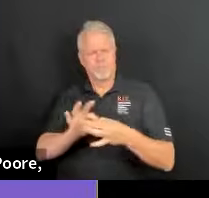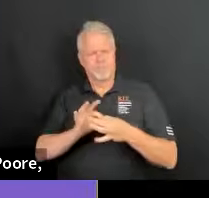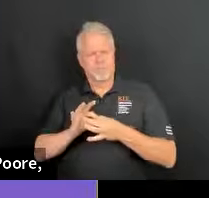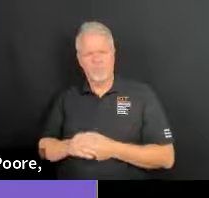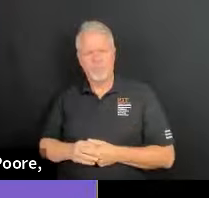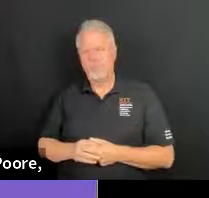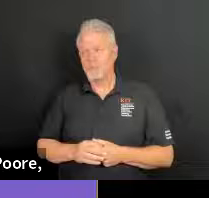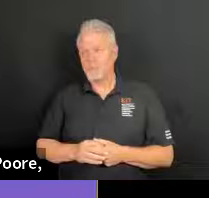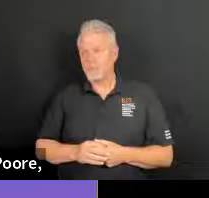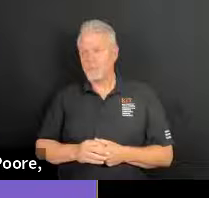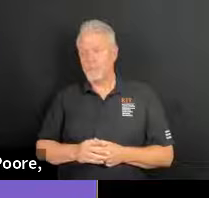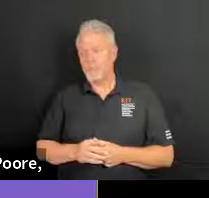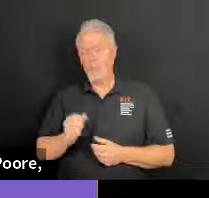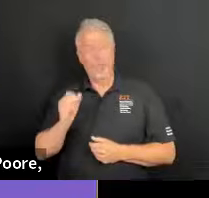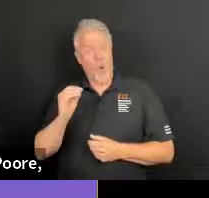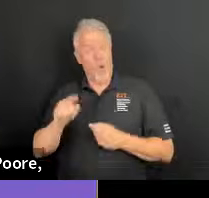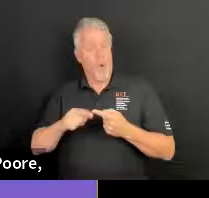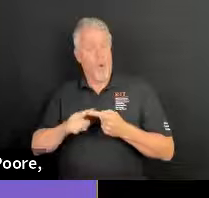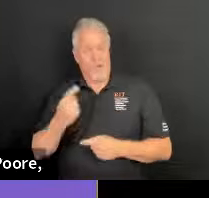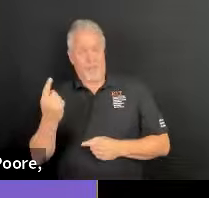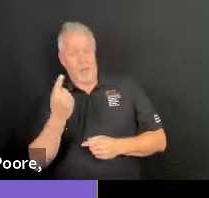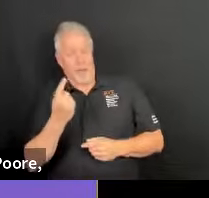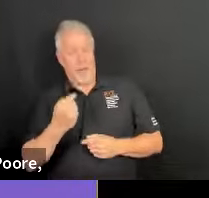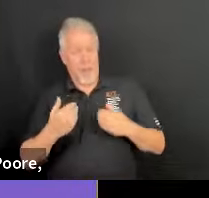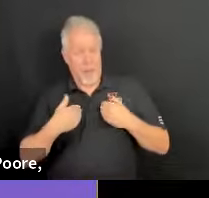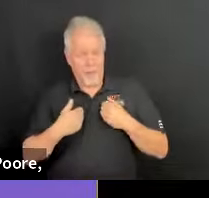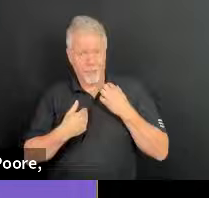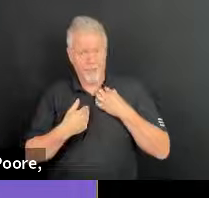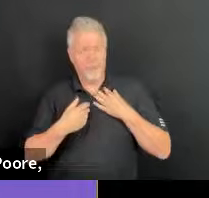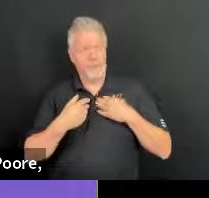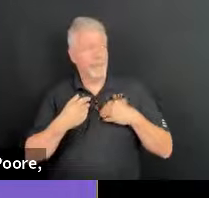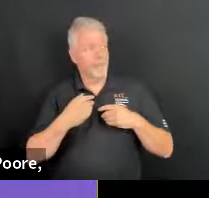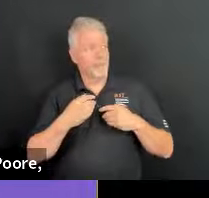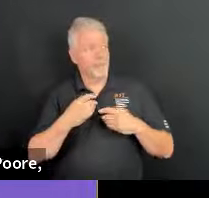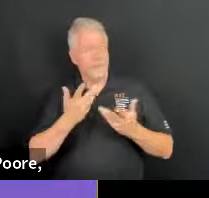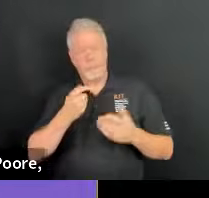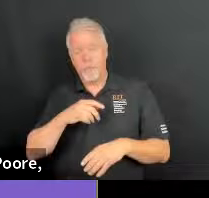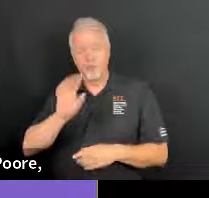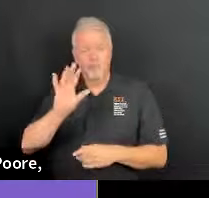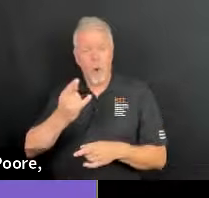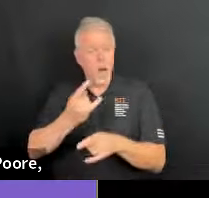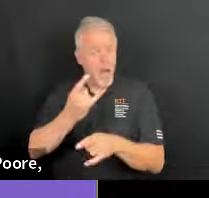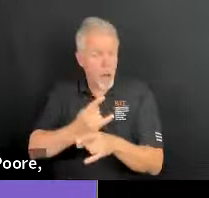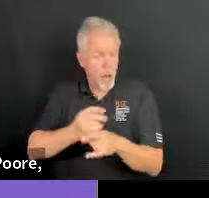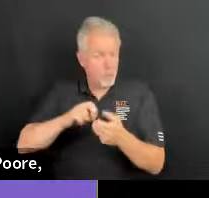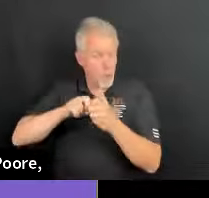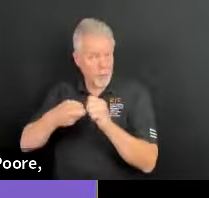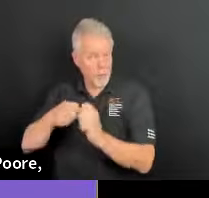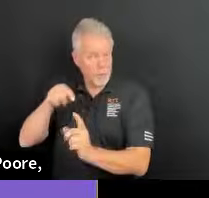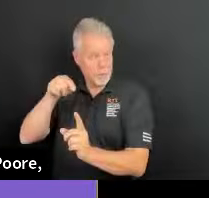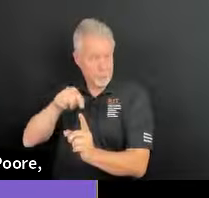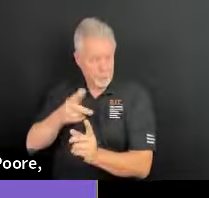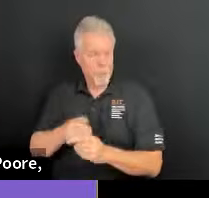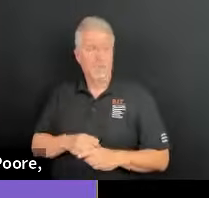That feeling of direct bondness and having roots is not there as much. But when someone has